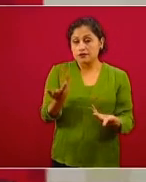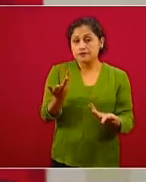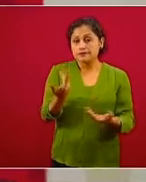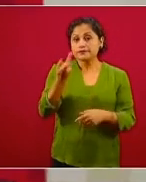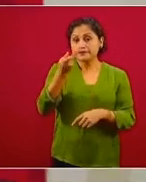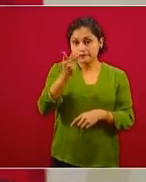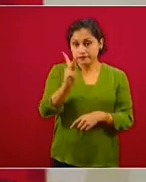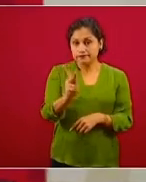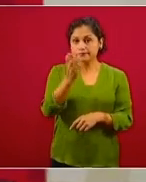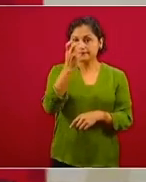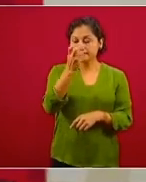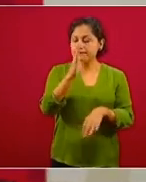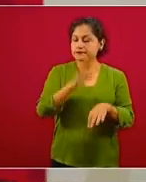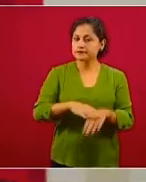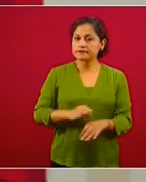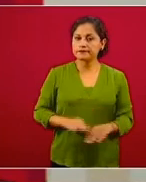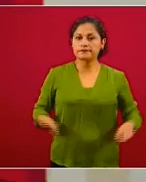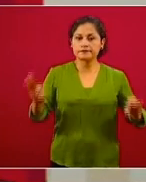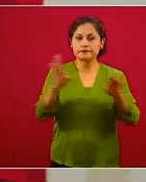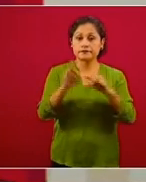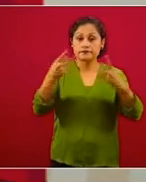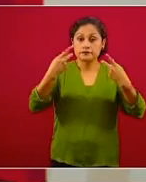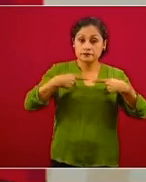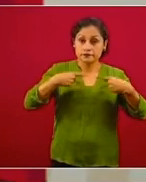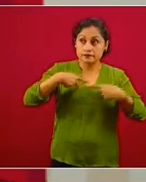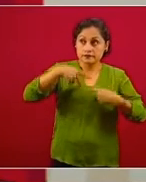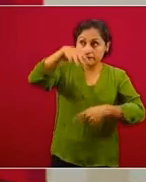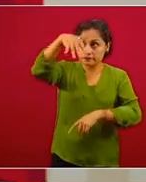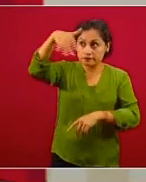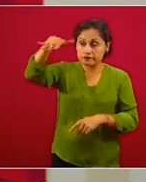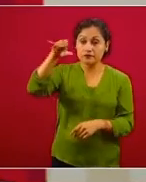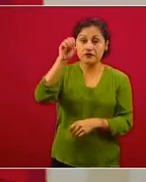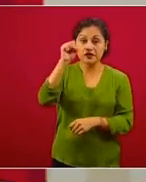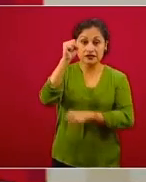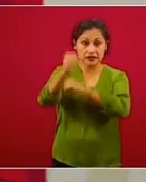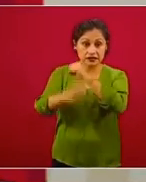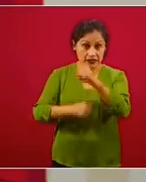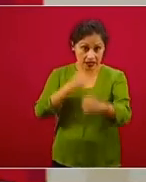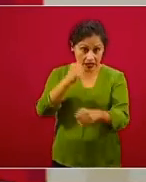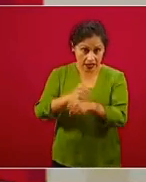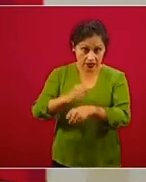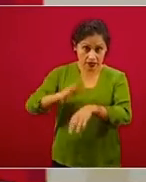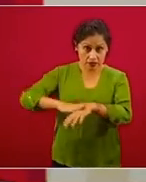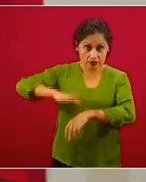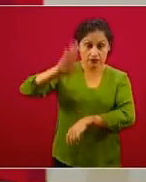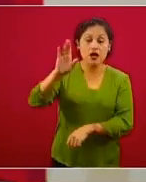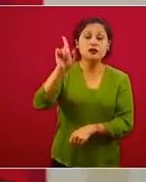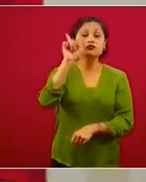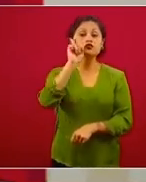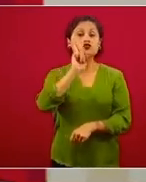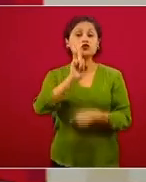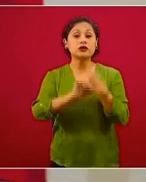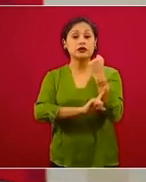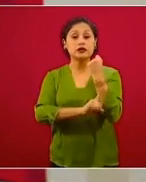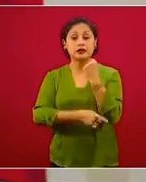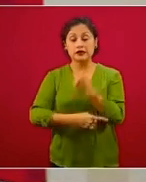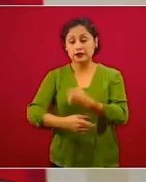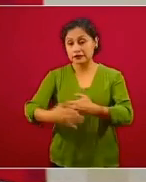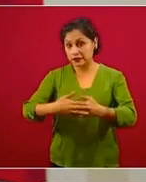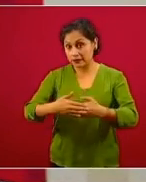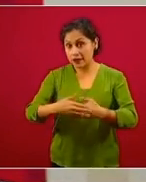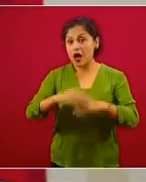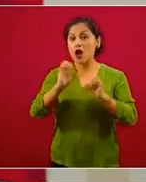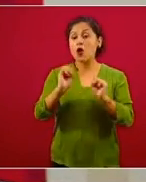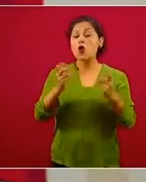People who are 60 or older, pregnant women, and people who have chronic diseases such